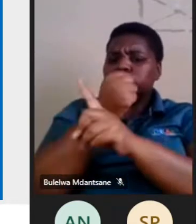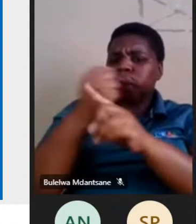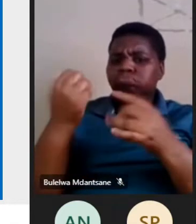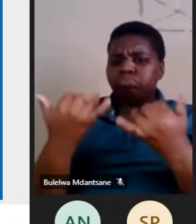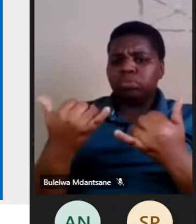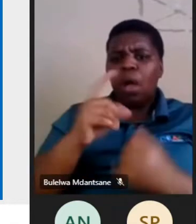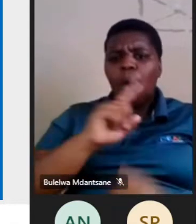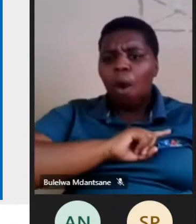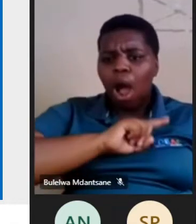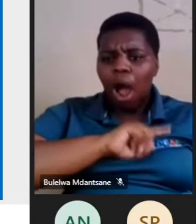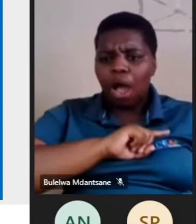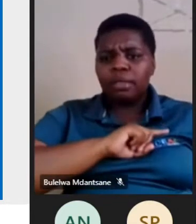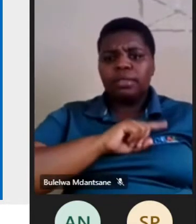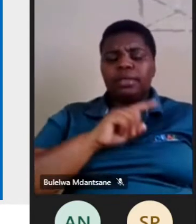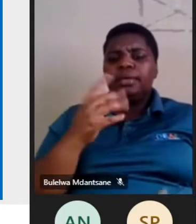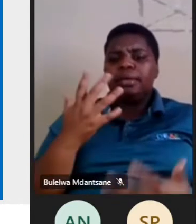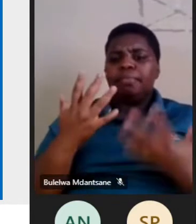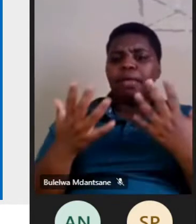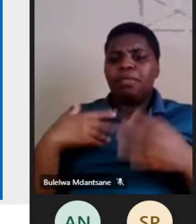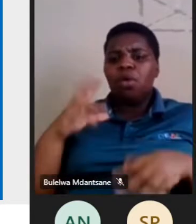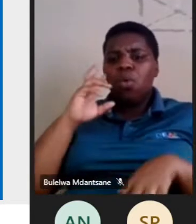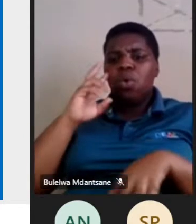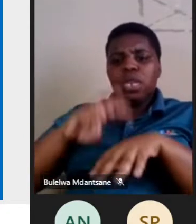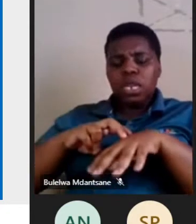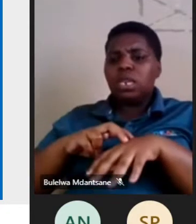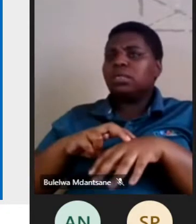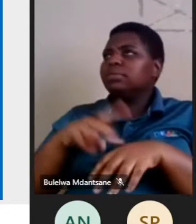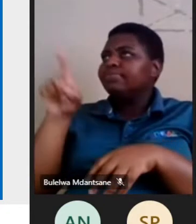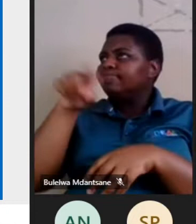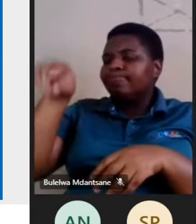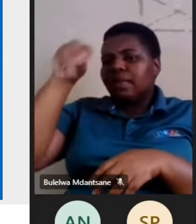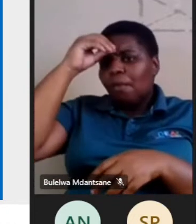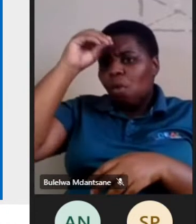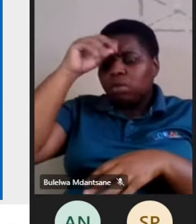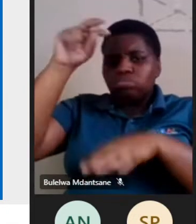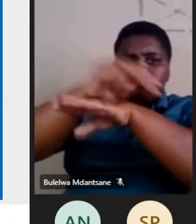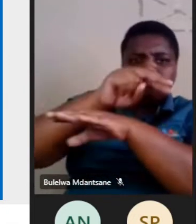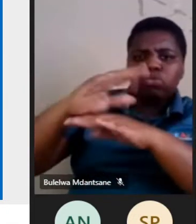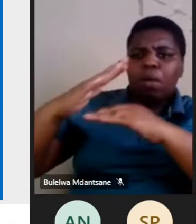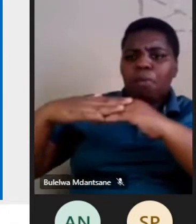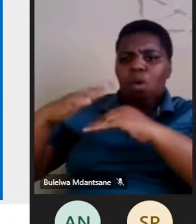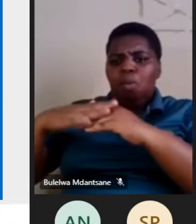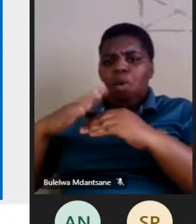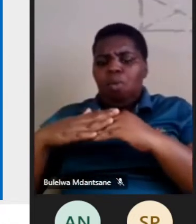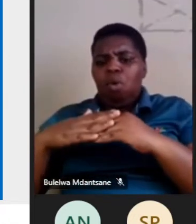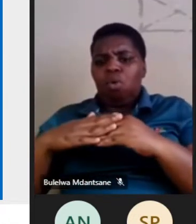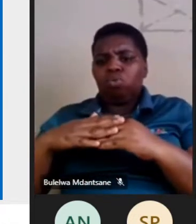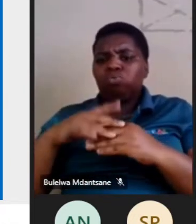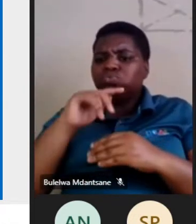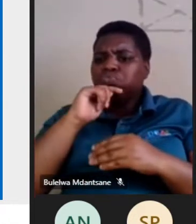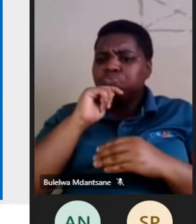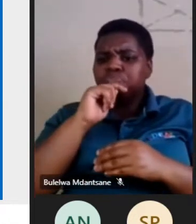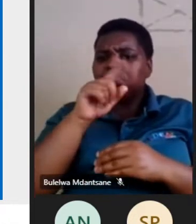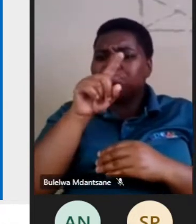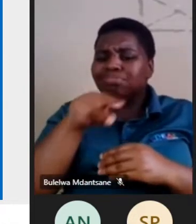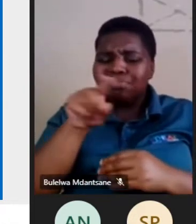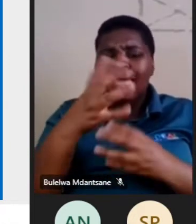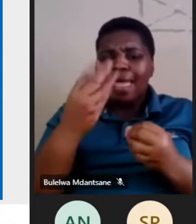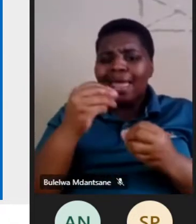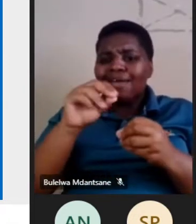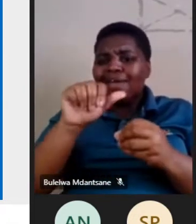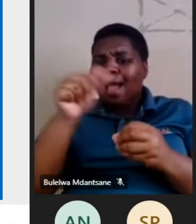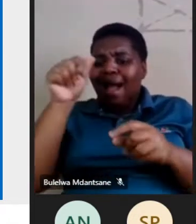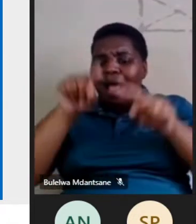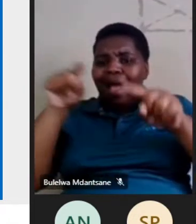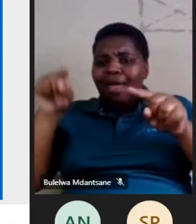do need to have the services to respond to this. So there's certainly something that lingers that probably with other methods can be trickled